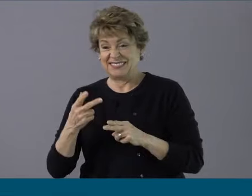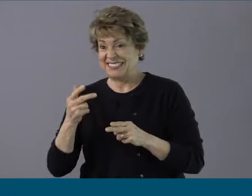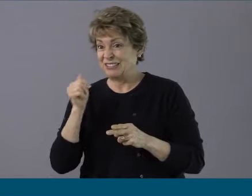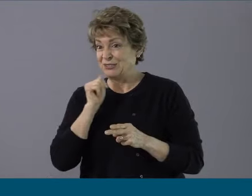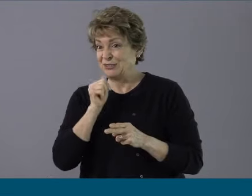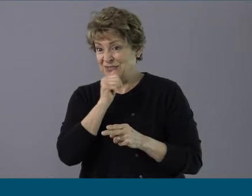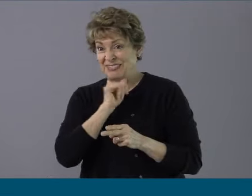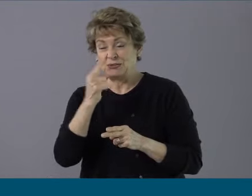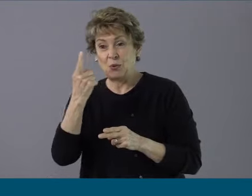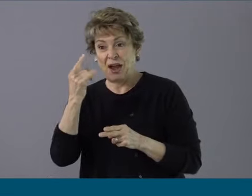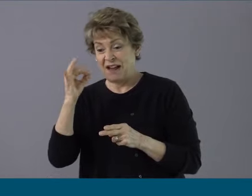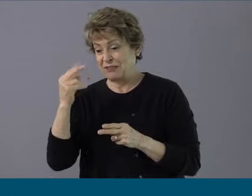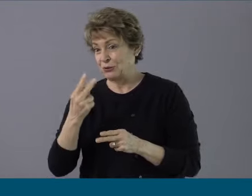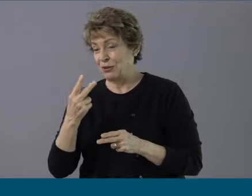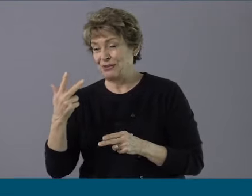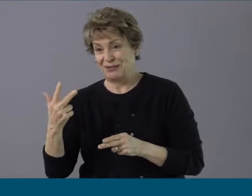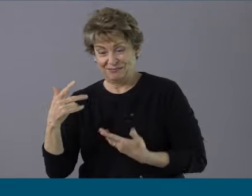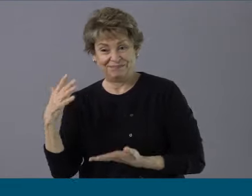moving average.